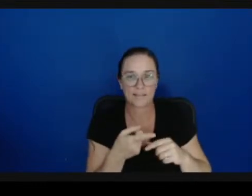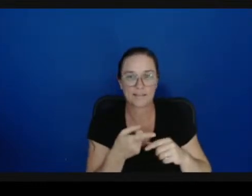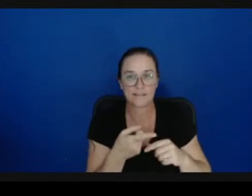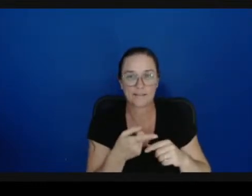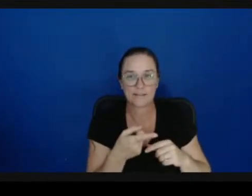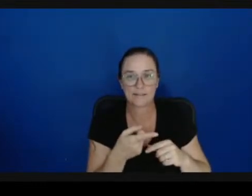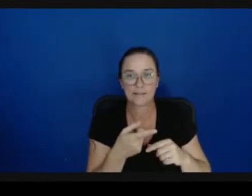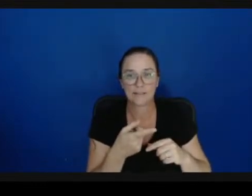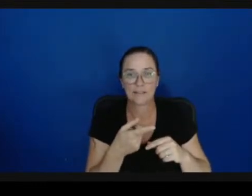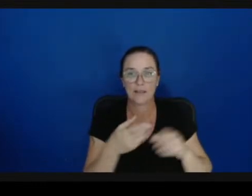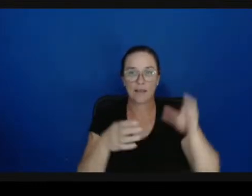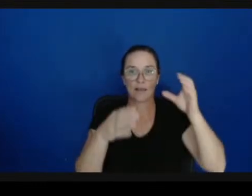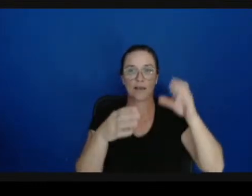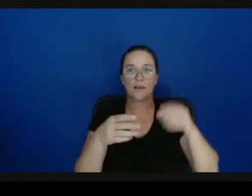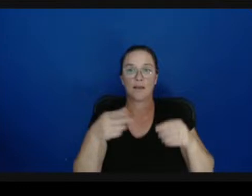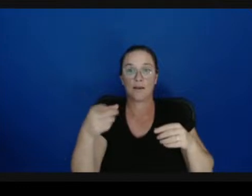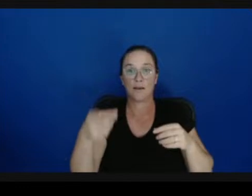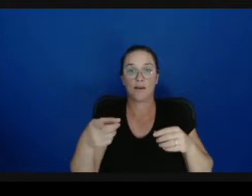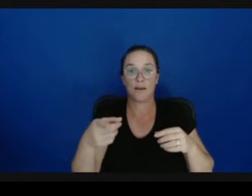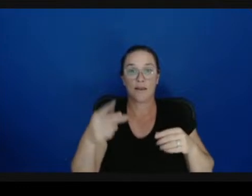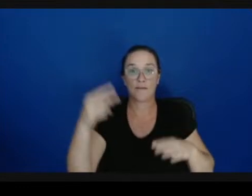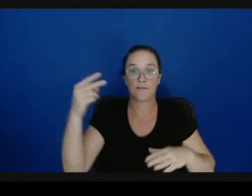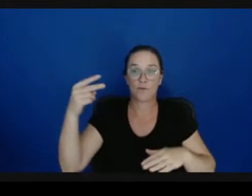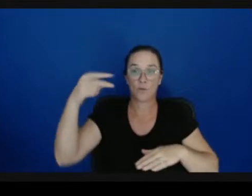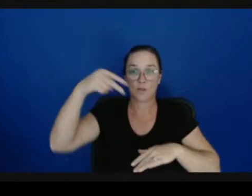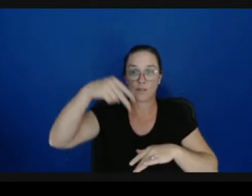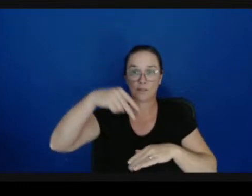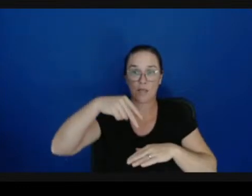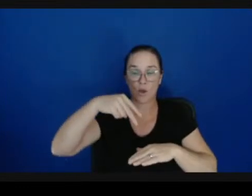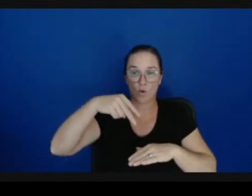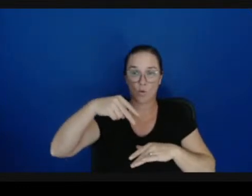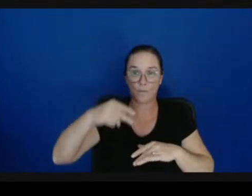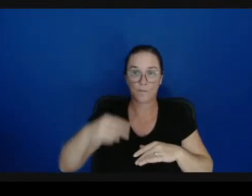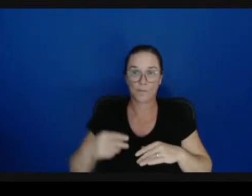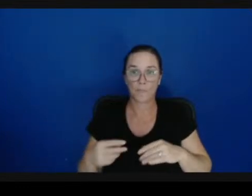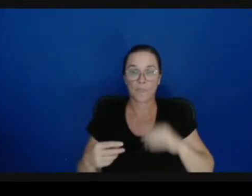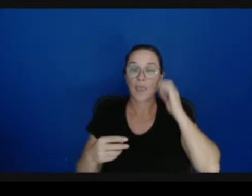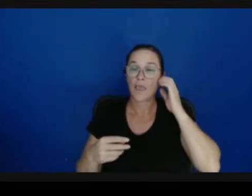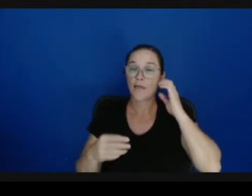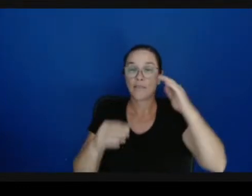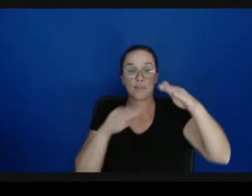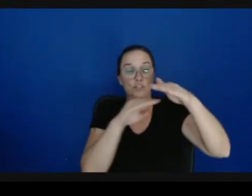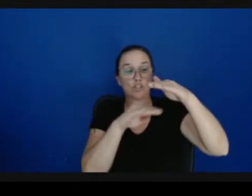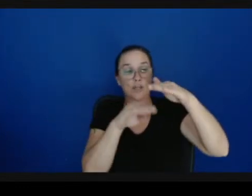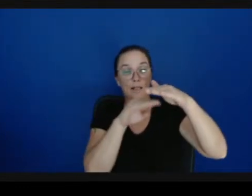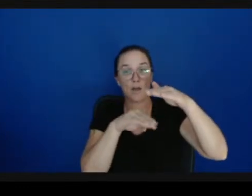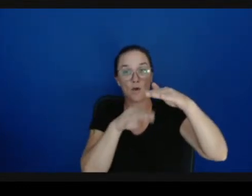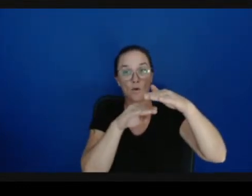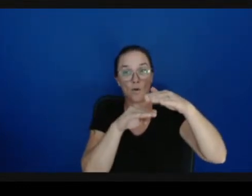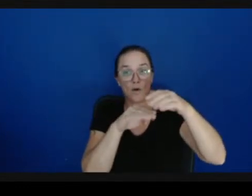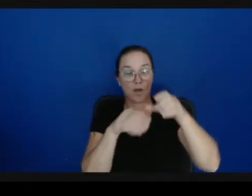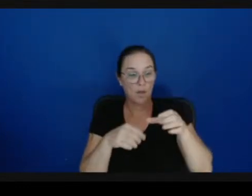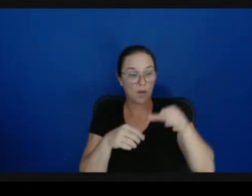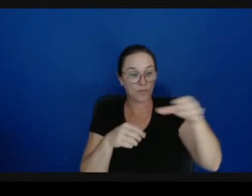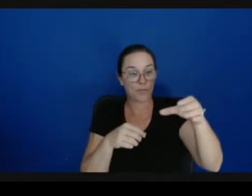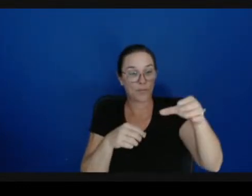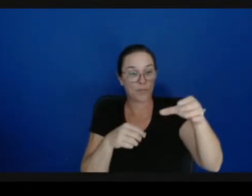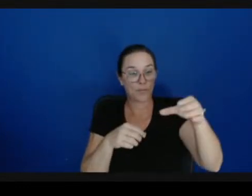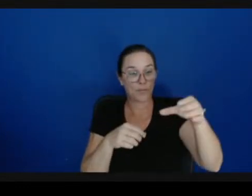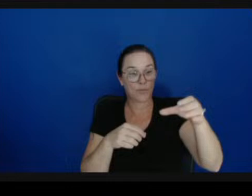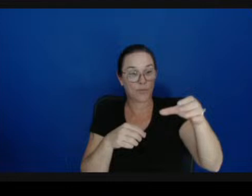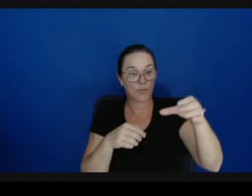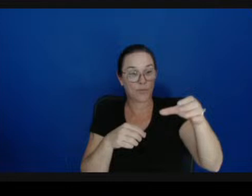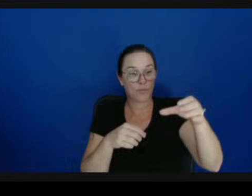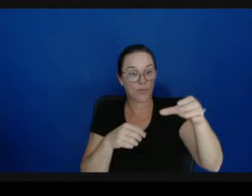that in map view, the Hale shallow reservoir sits further north within the main